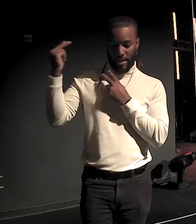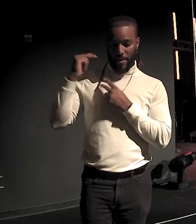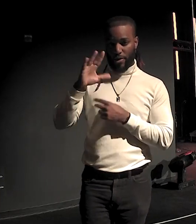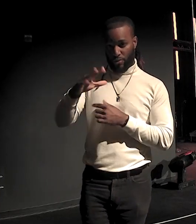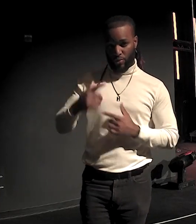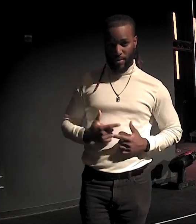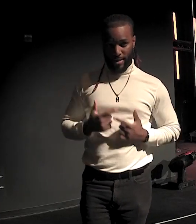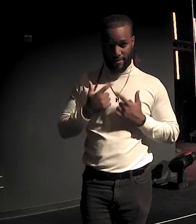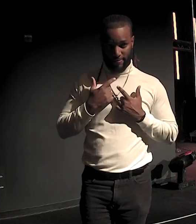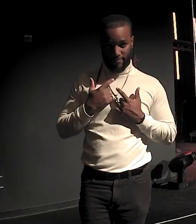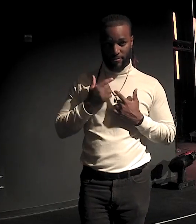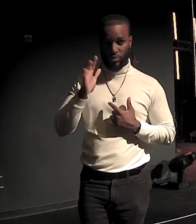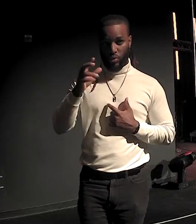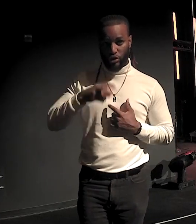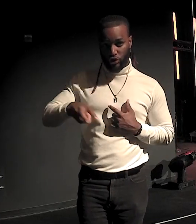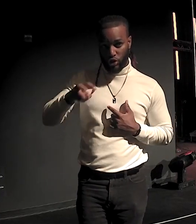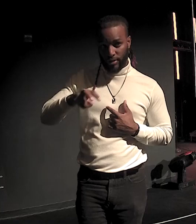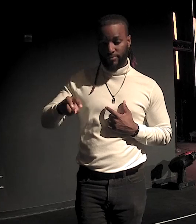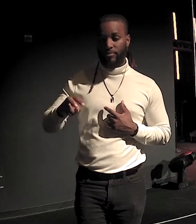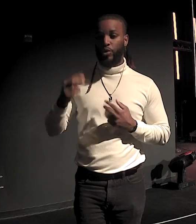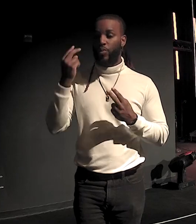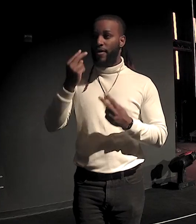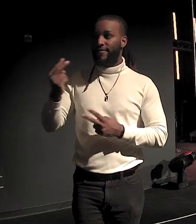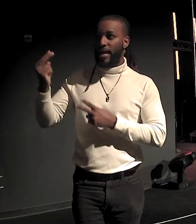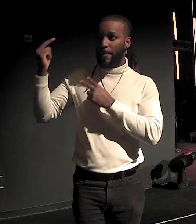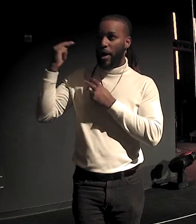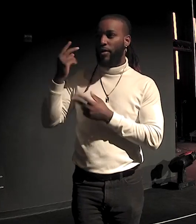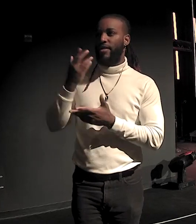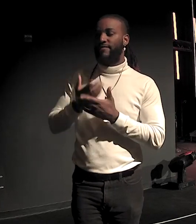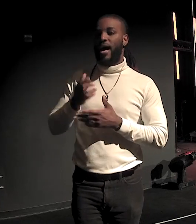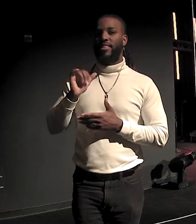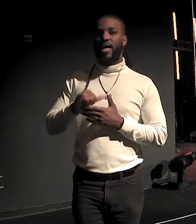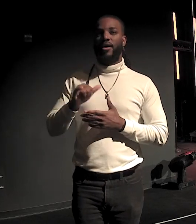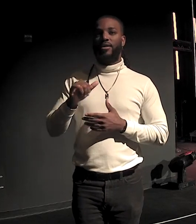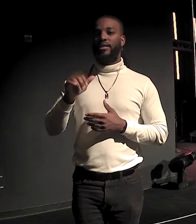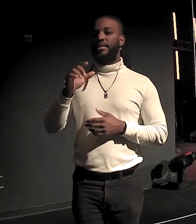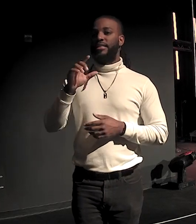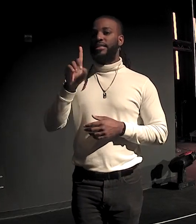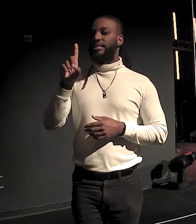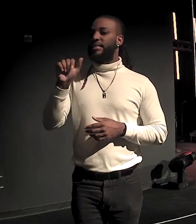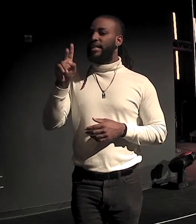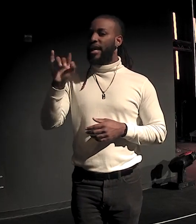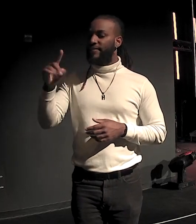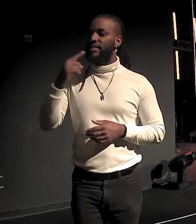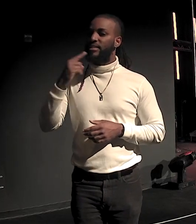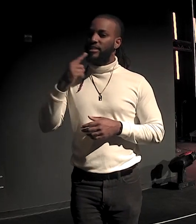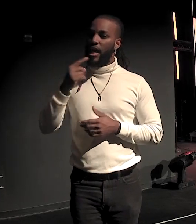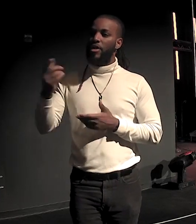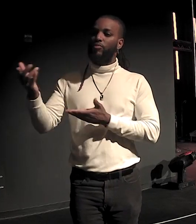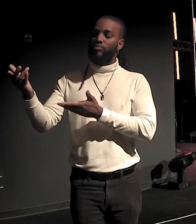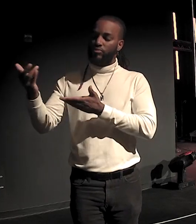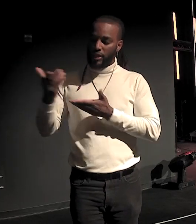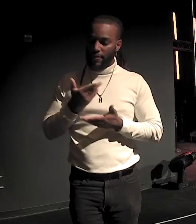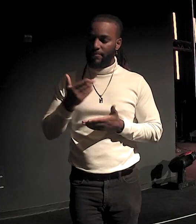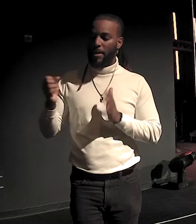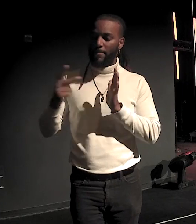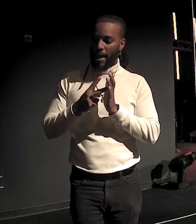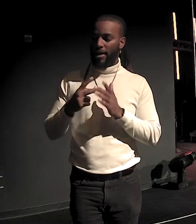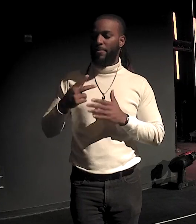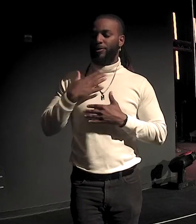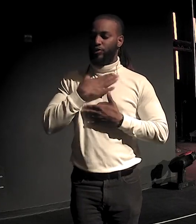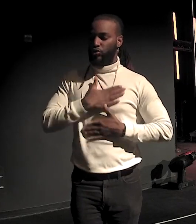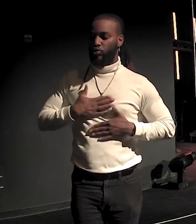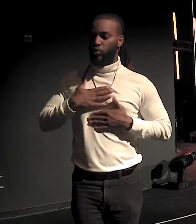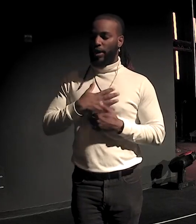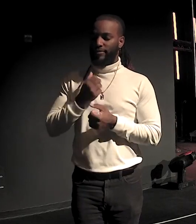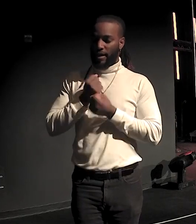journey. You reflect back on the fact that David said, "Restore to me the joy of my salvation."